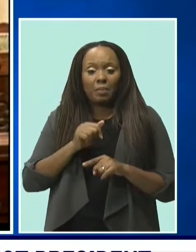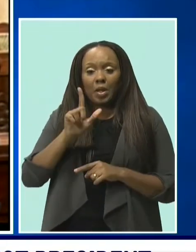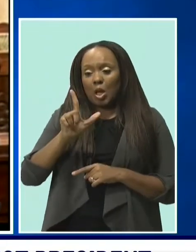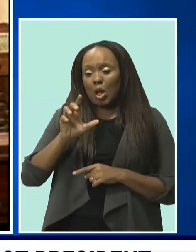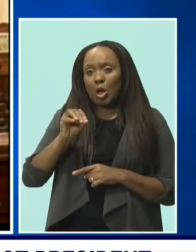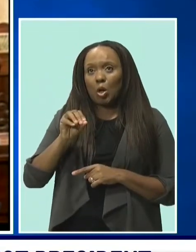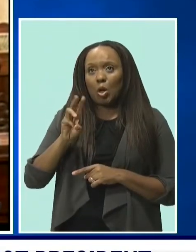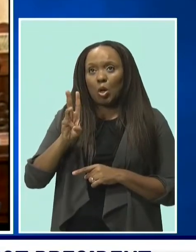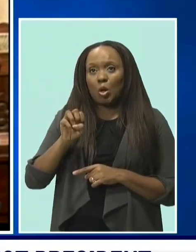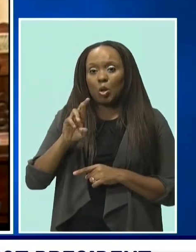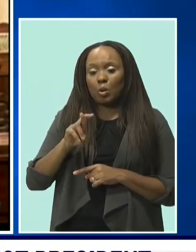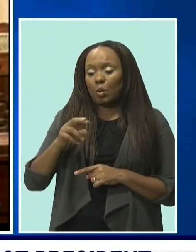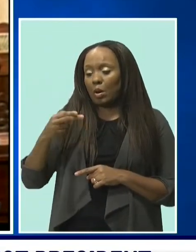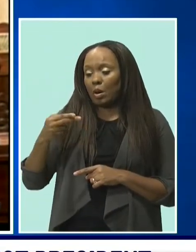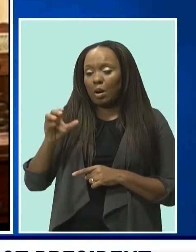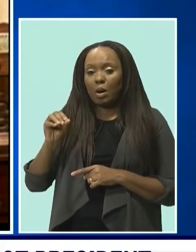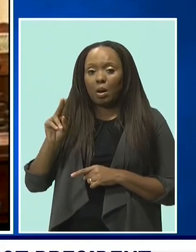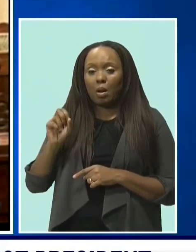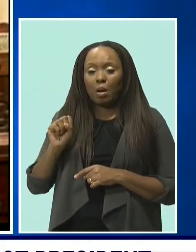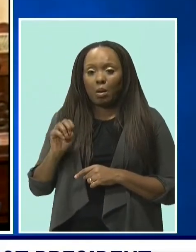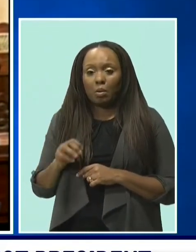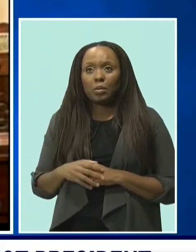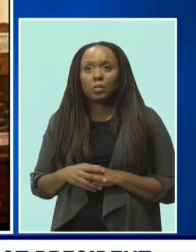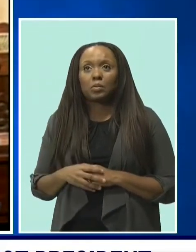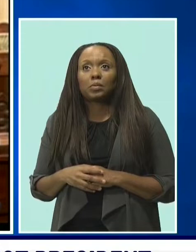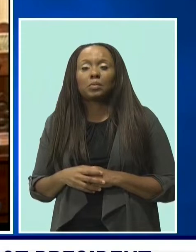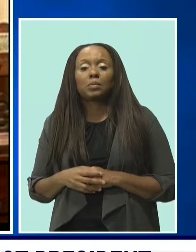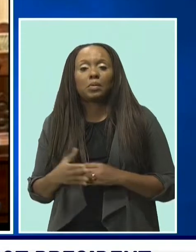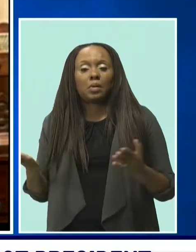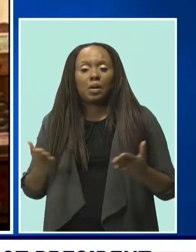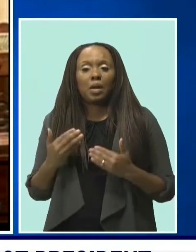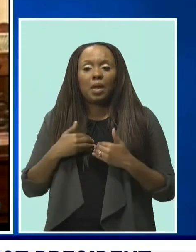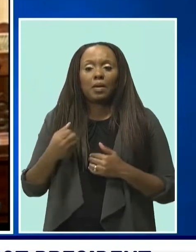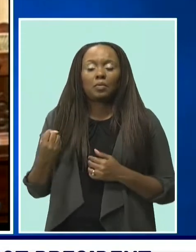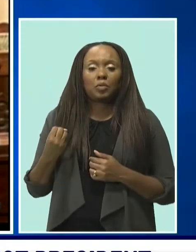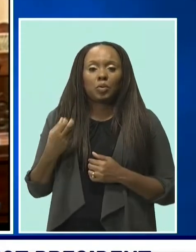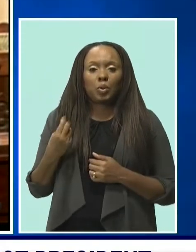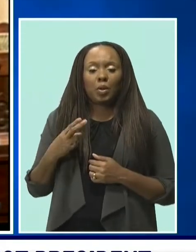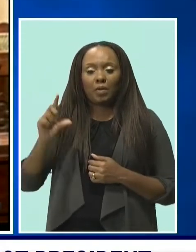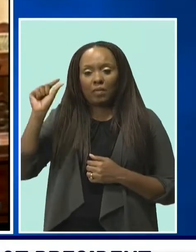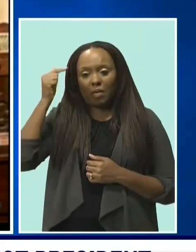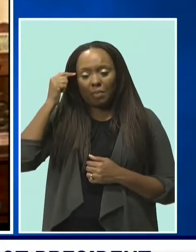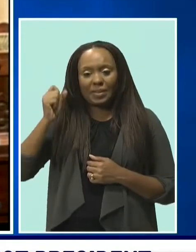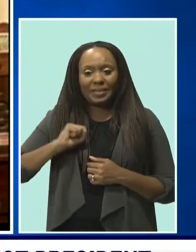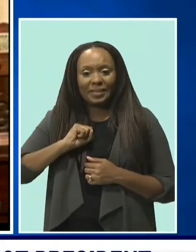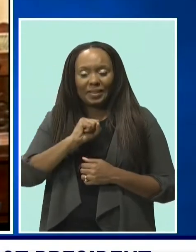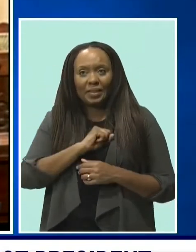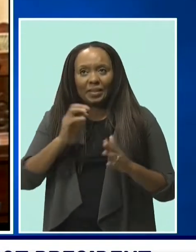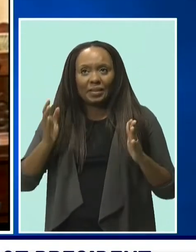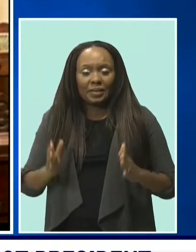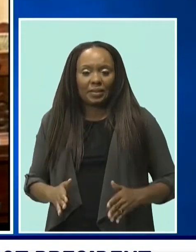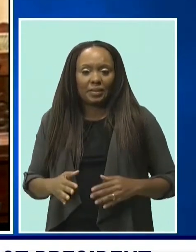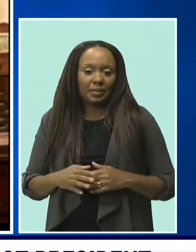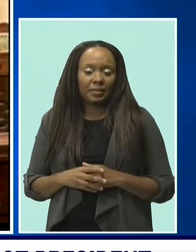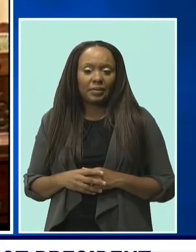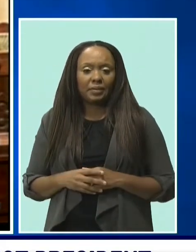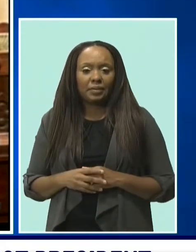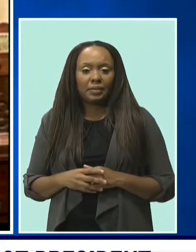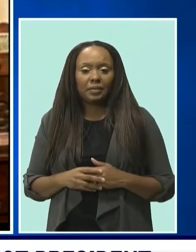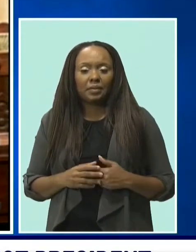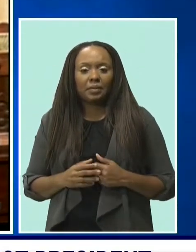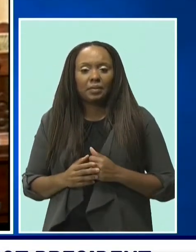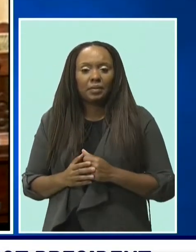place they have 12 government senators. There is nowhere on God's earth that the